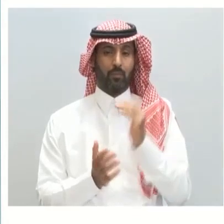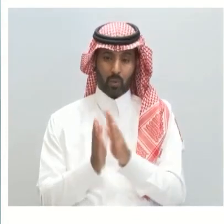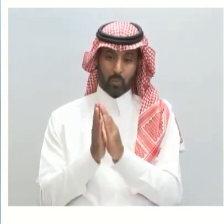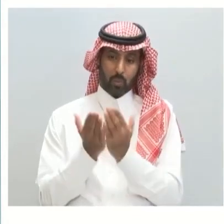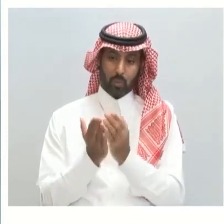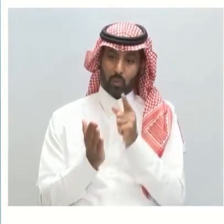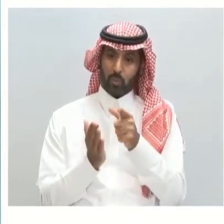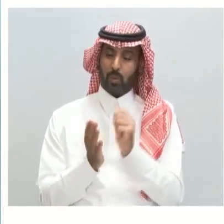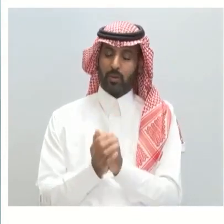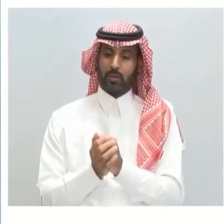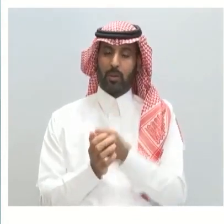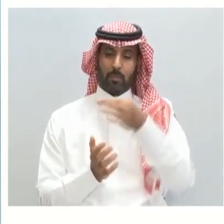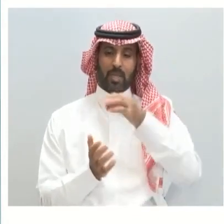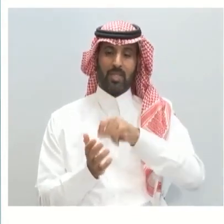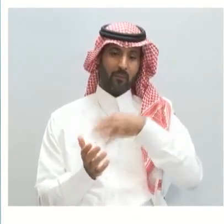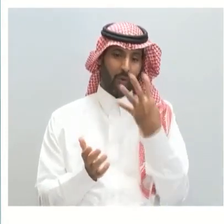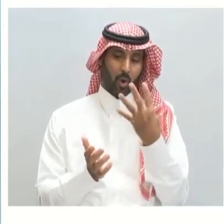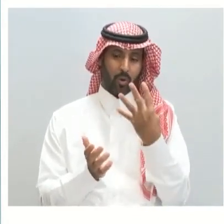books,